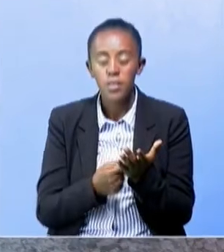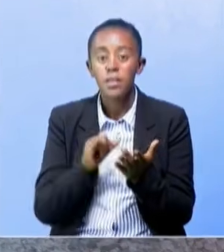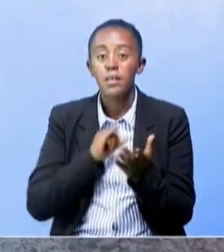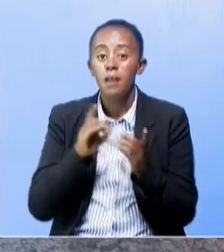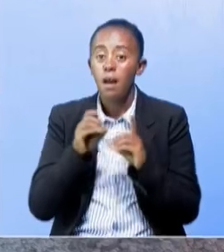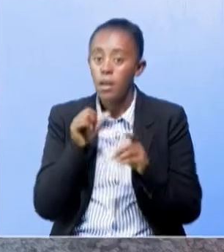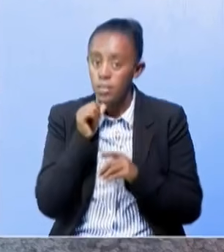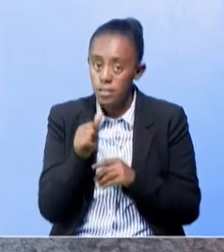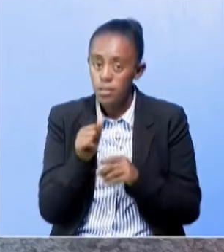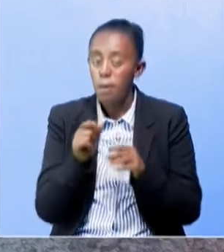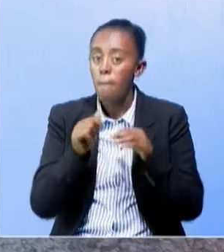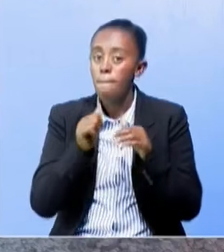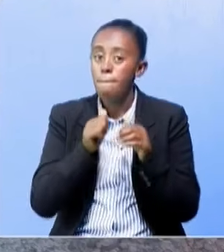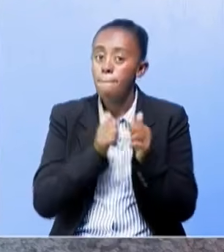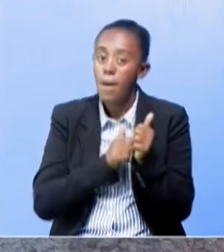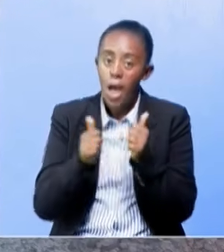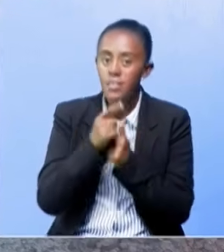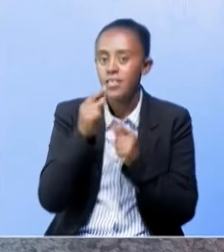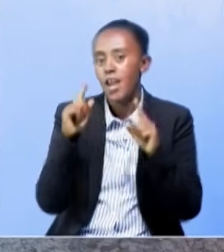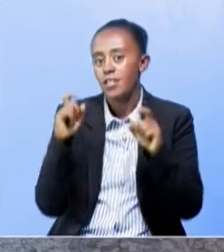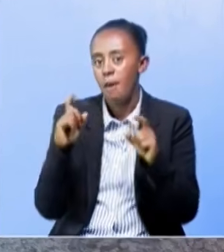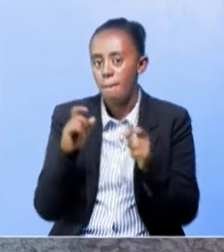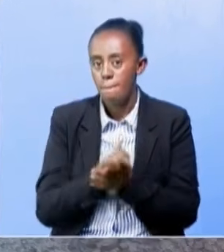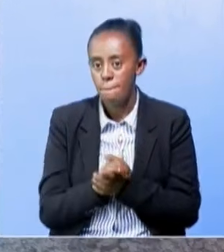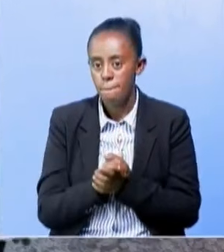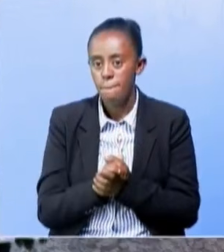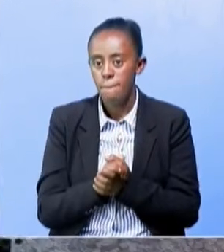I didn't pass the exam.